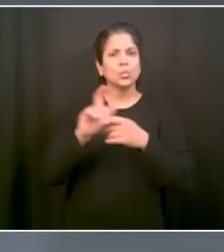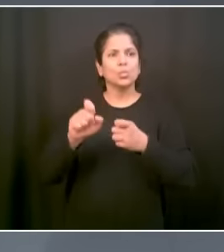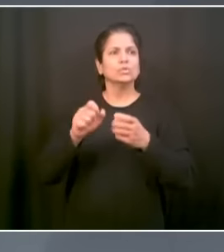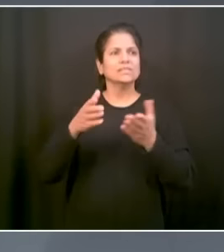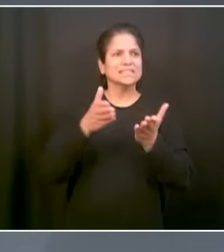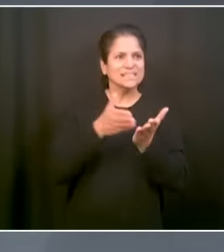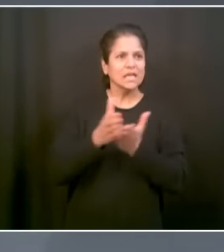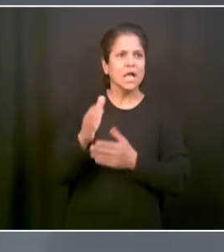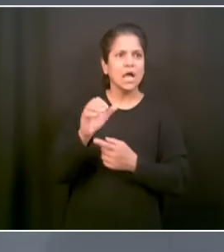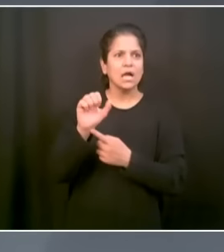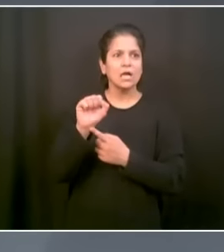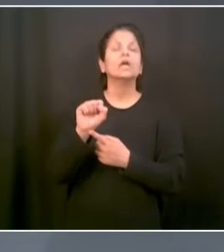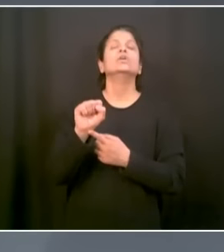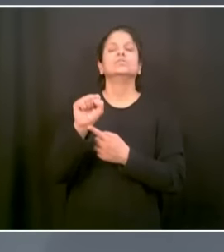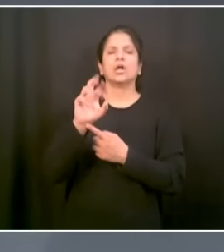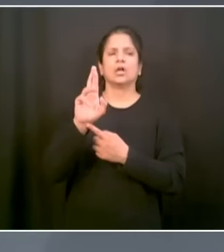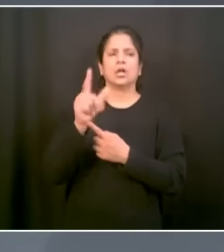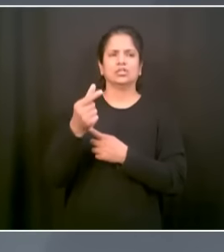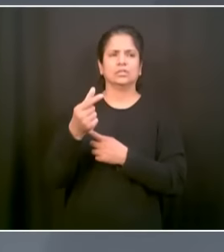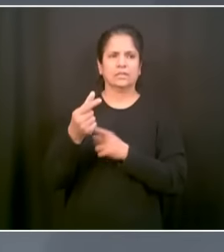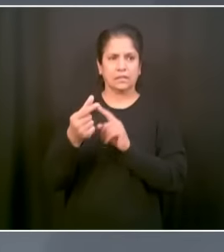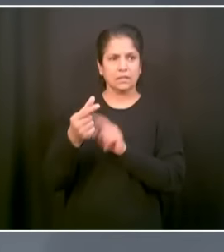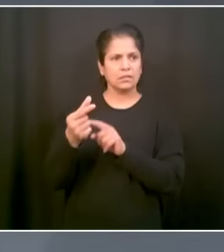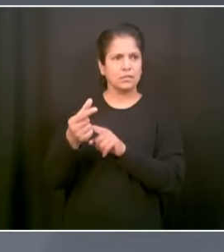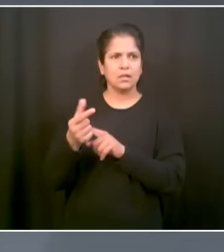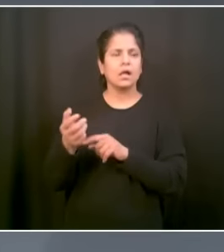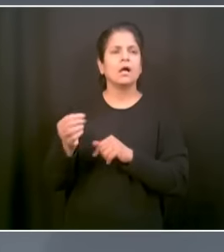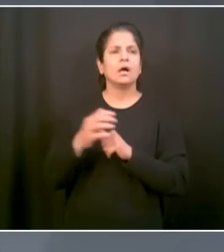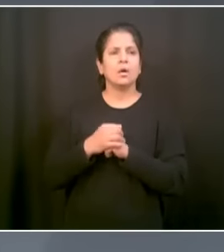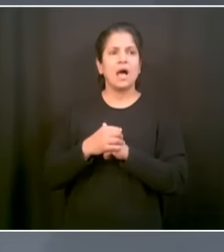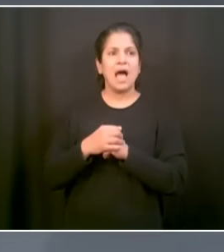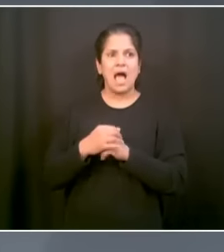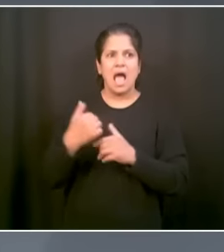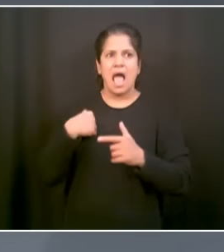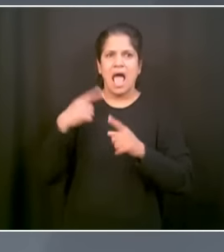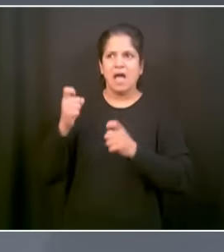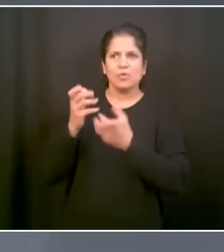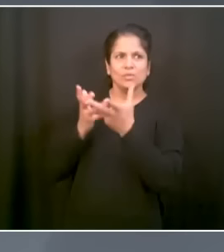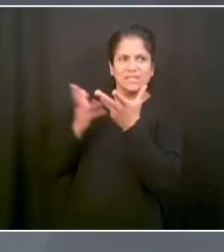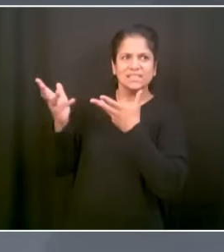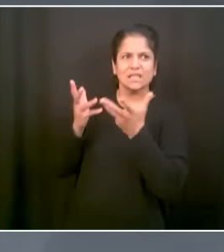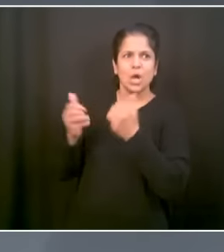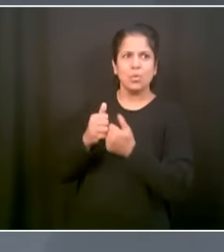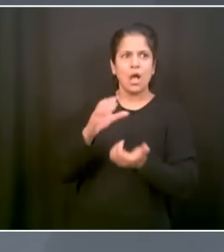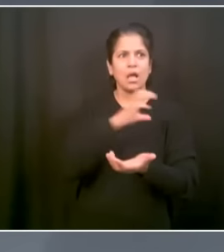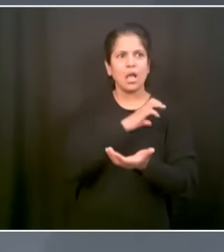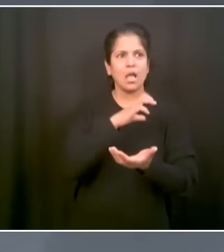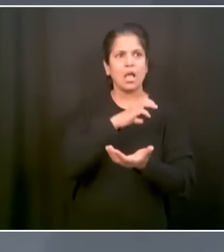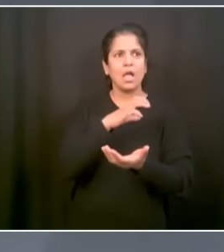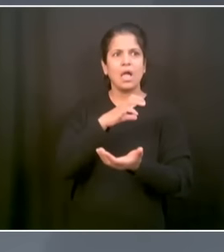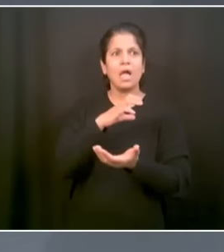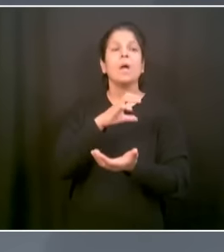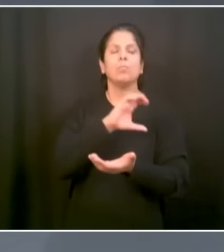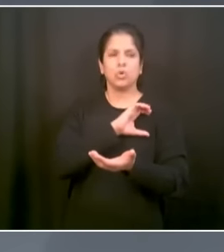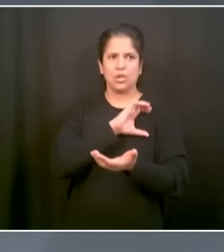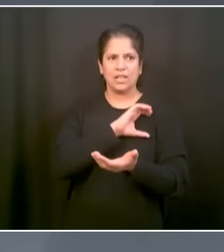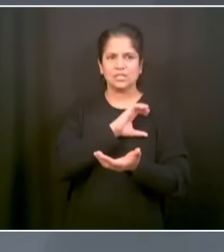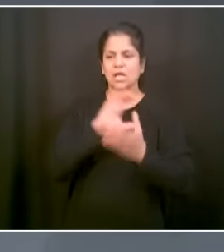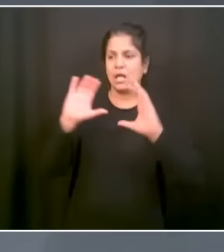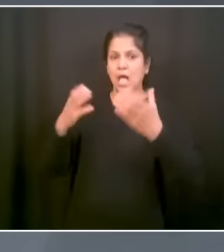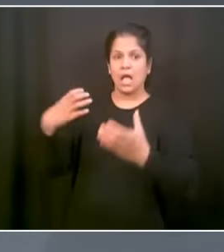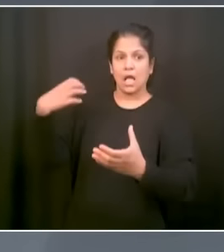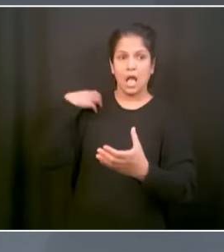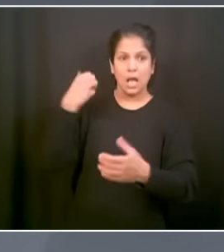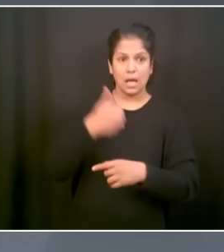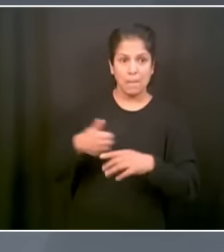in conversations with the police commissioner about the ways in which we can do so that are operational. And I believe that we should do so not on the basis